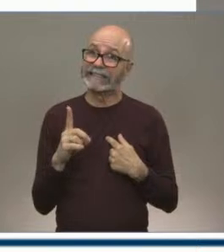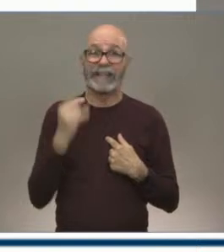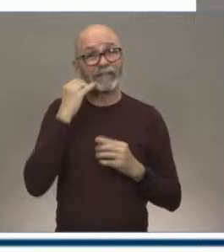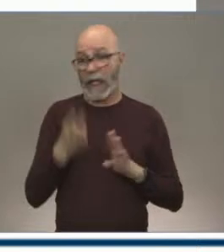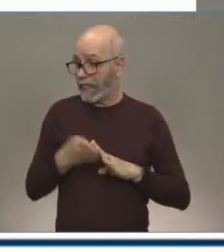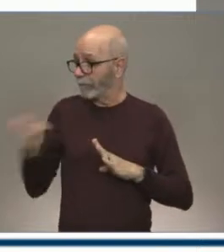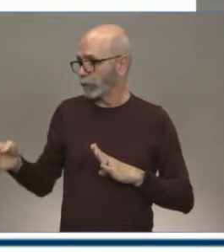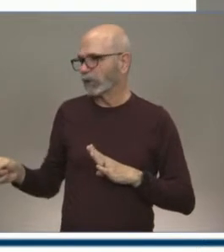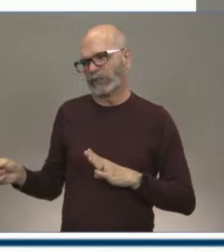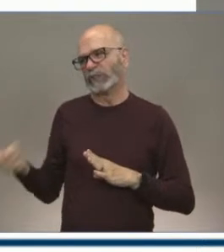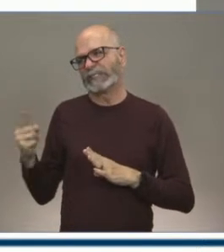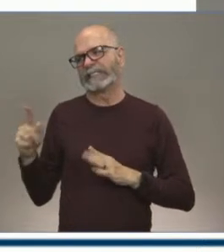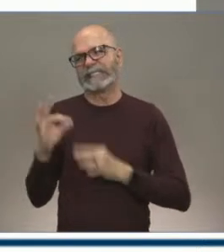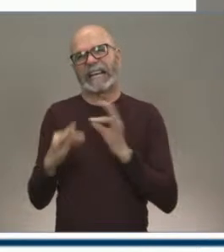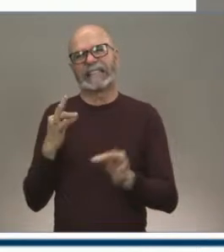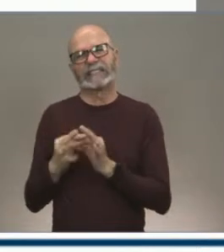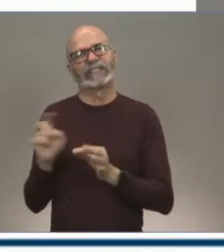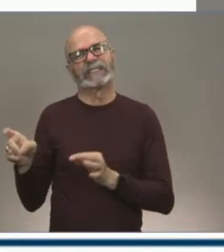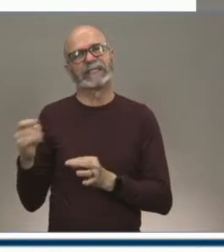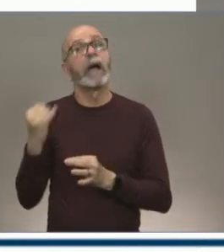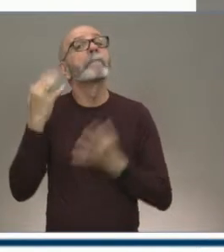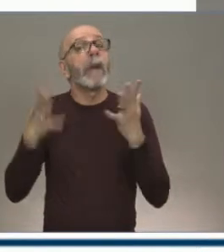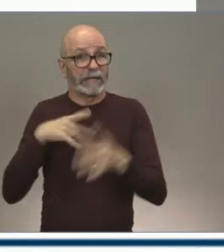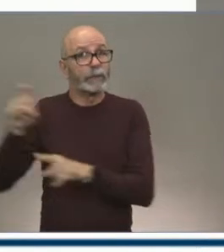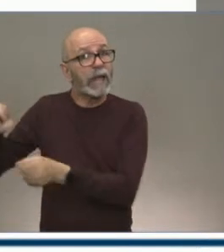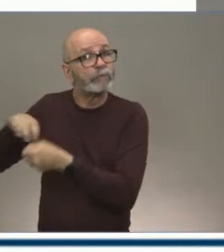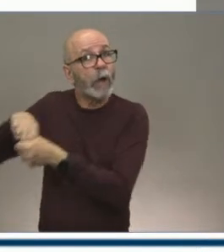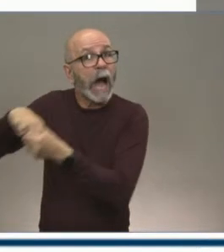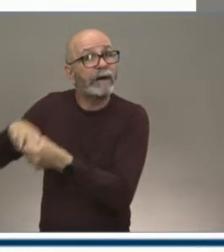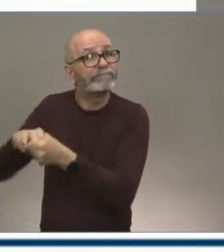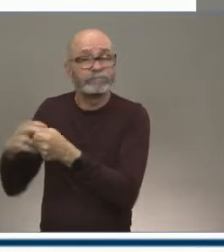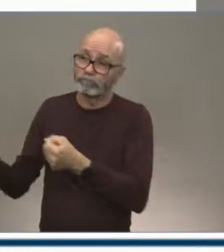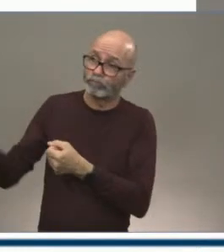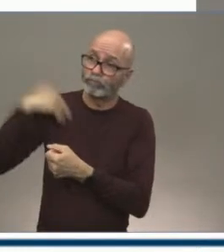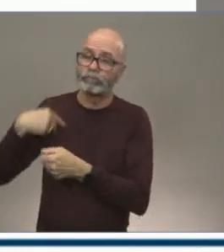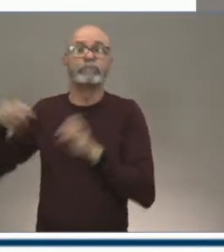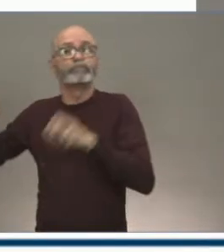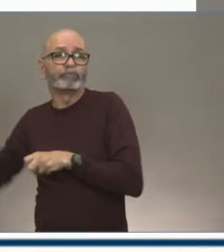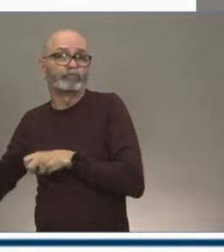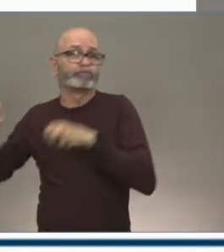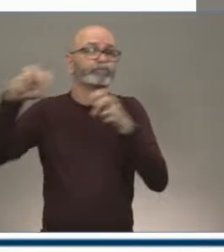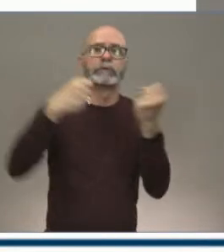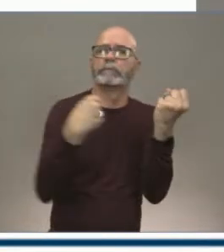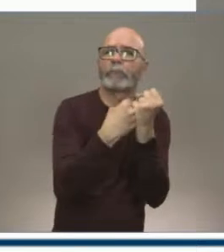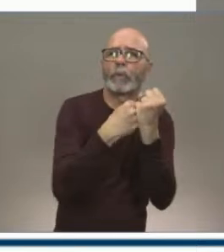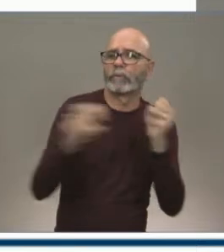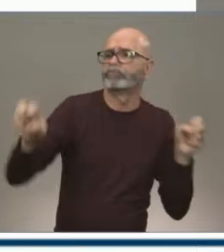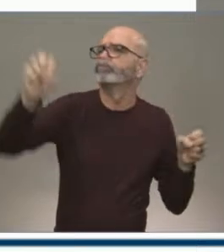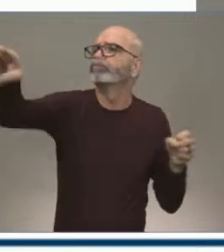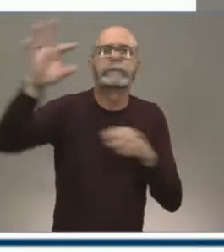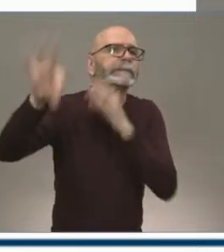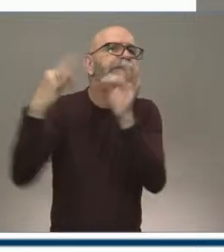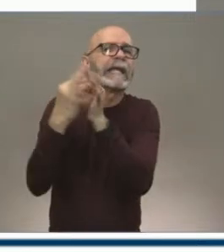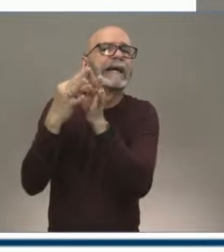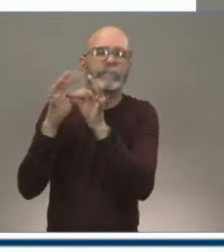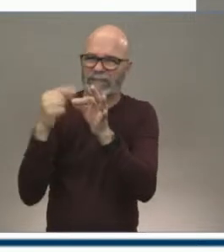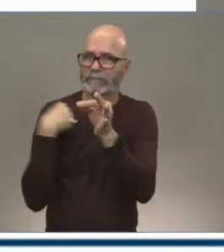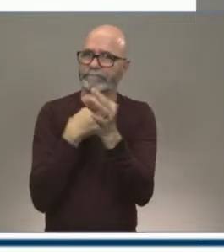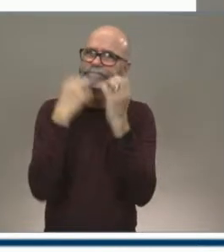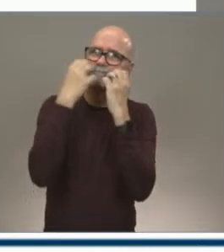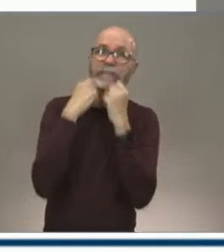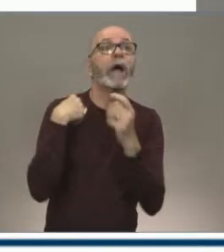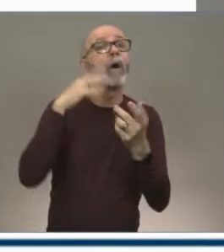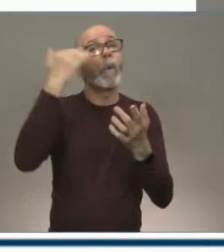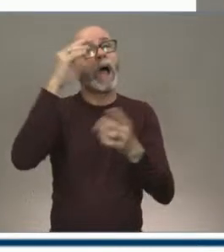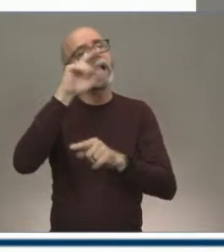neighborhood who needs a drive to go get tested. So how are we supporting each other while we in government do all the communication steps to